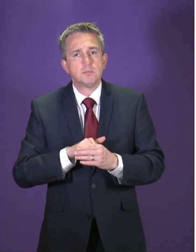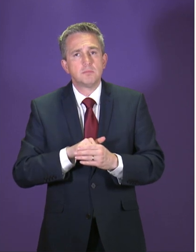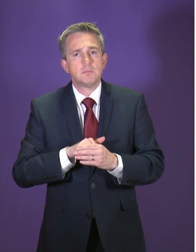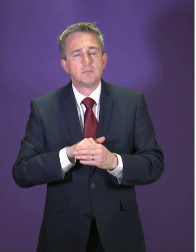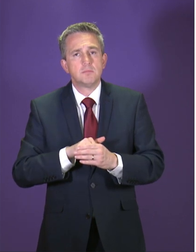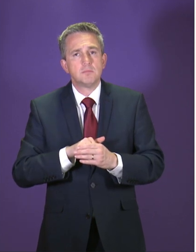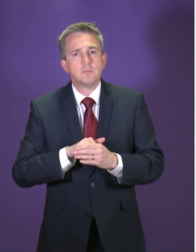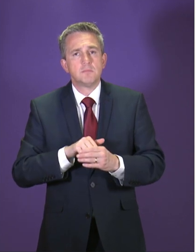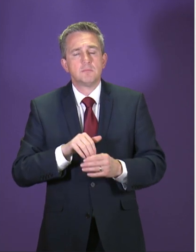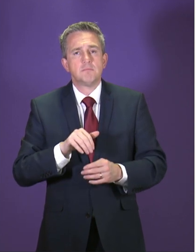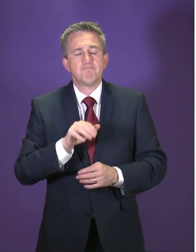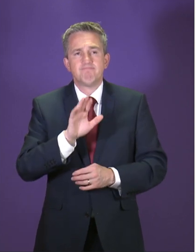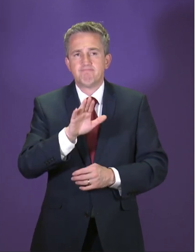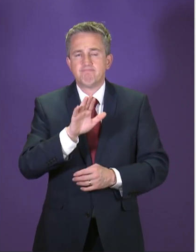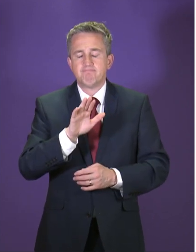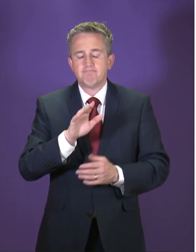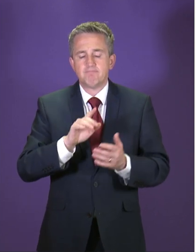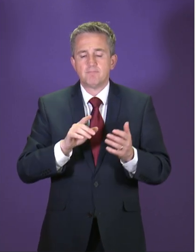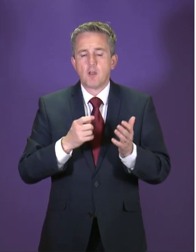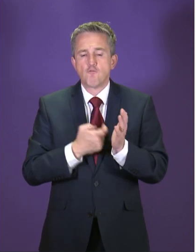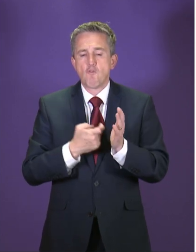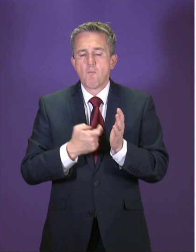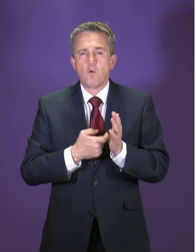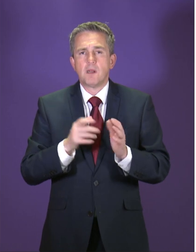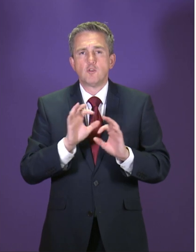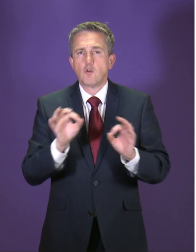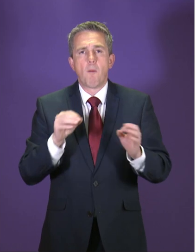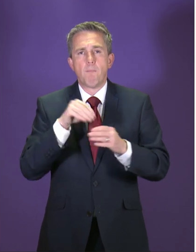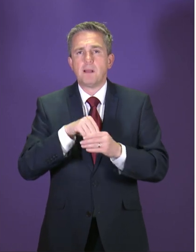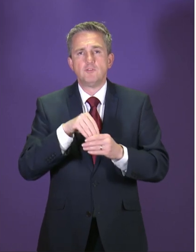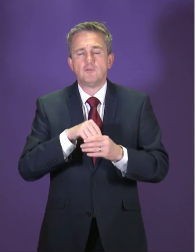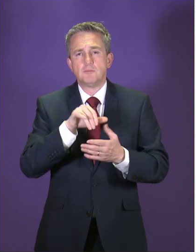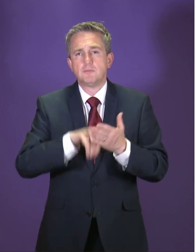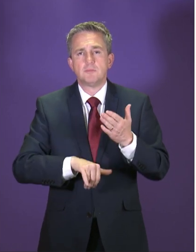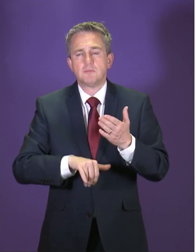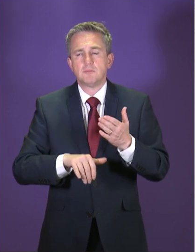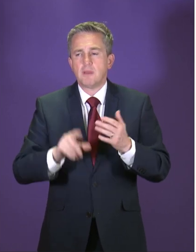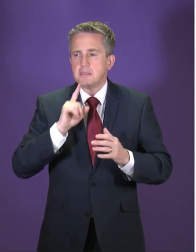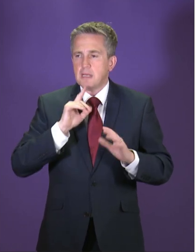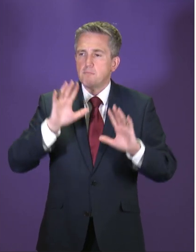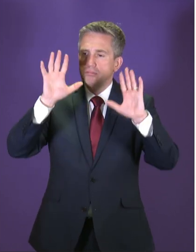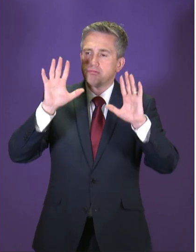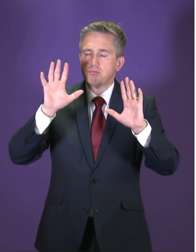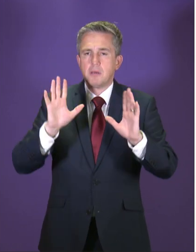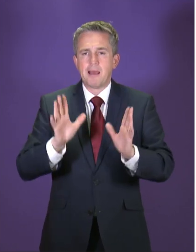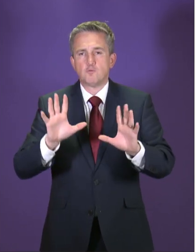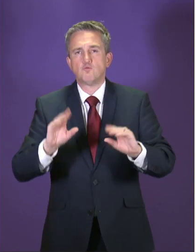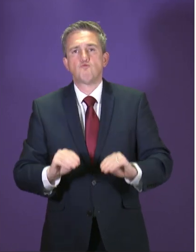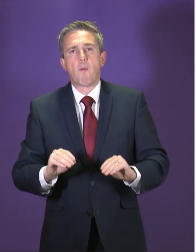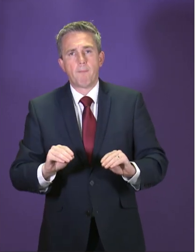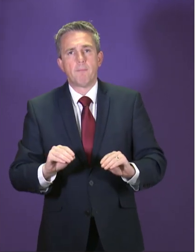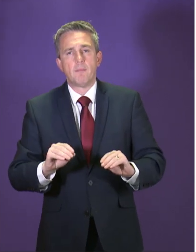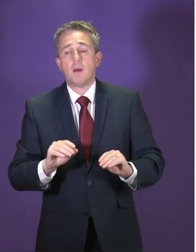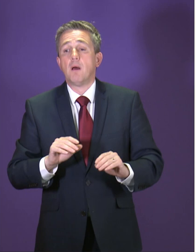the law, we have the right, because Romania is not mentioned. And there was a big scandal. They said, stop. And after